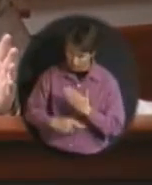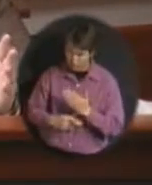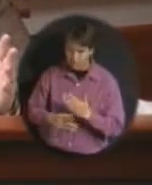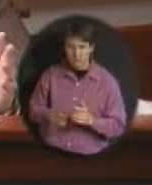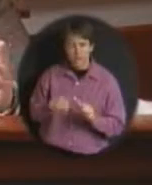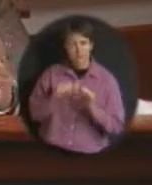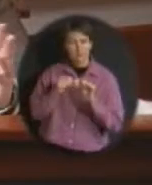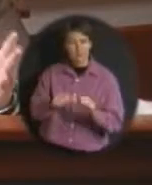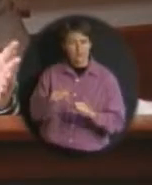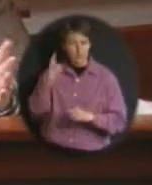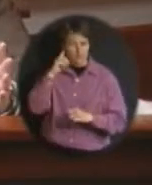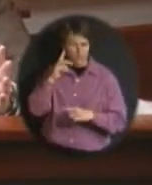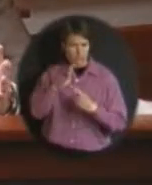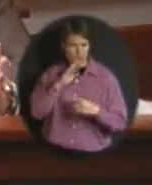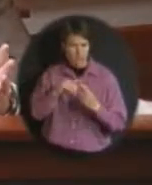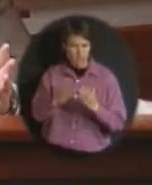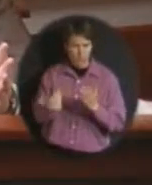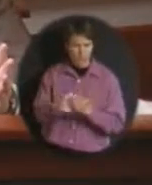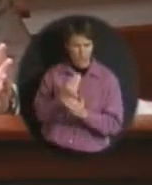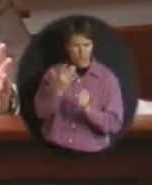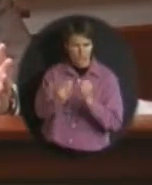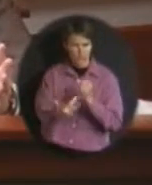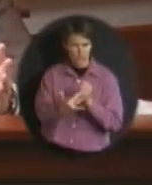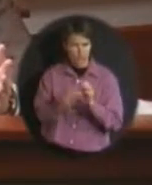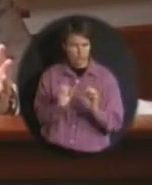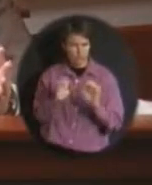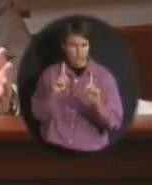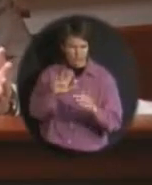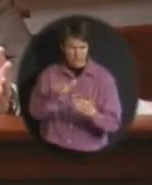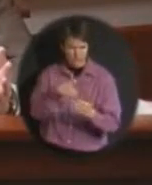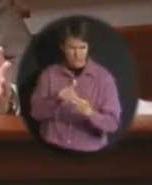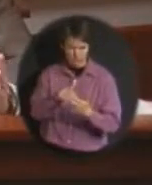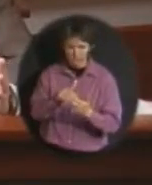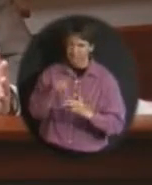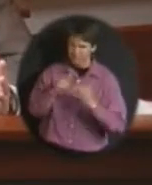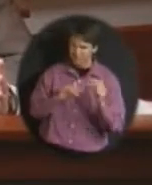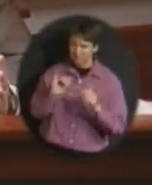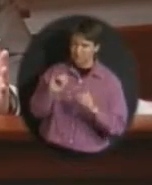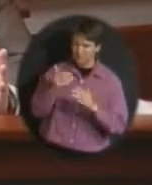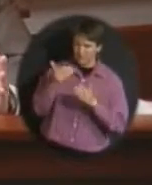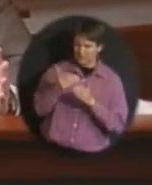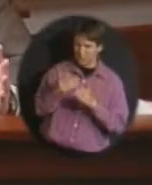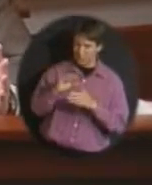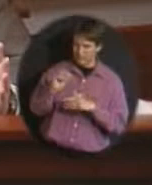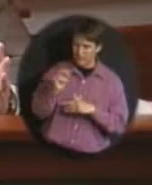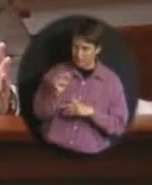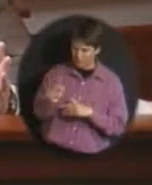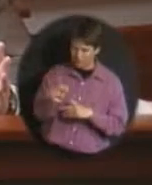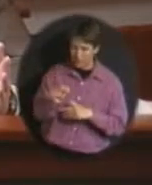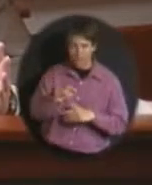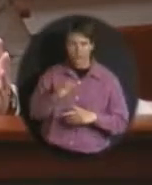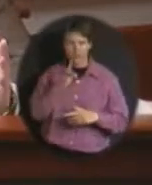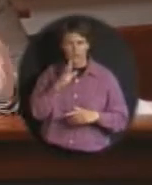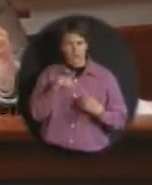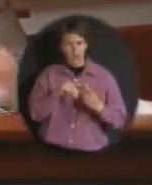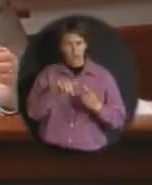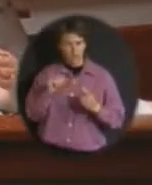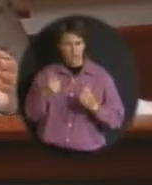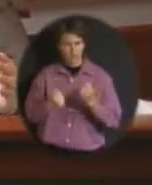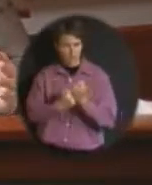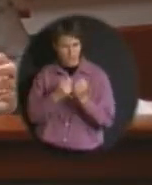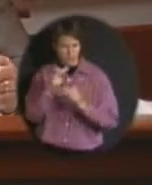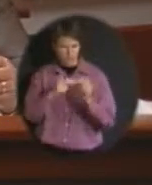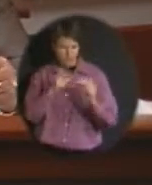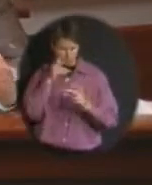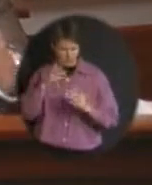us talk about the new Tech Ed Center that's being built on the North Campus. We talk about the Technology Support Building that's going to be built on